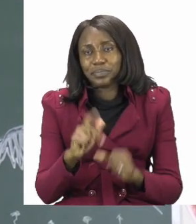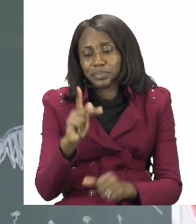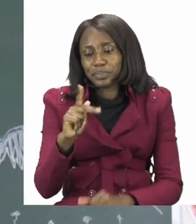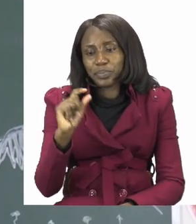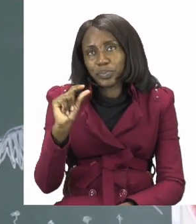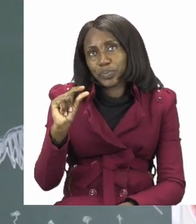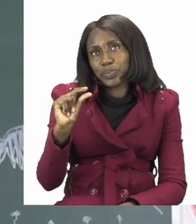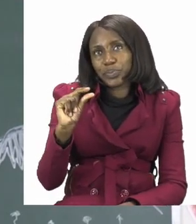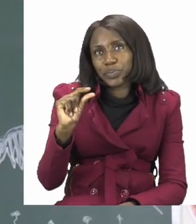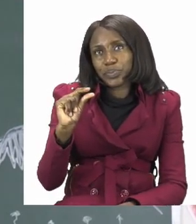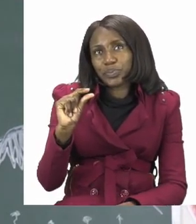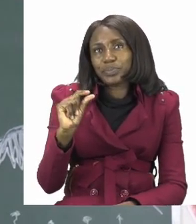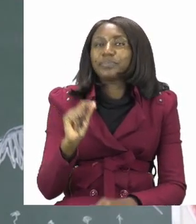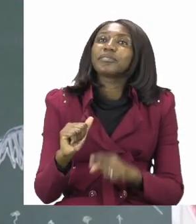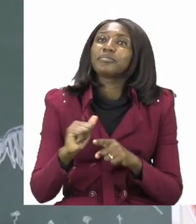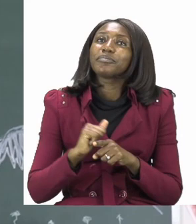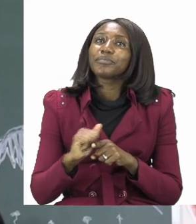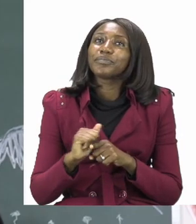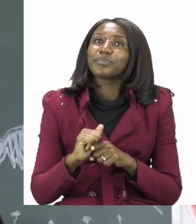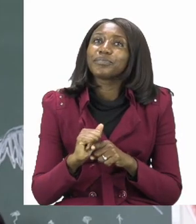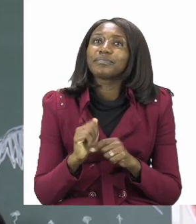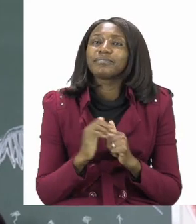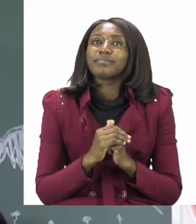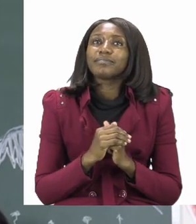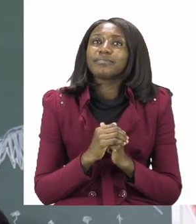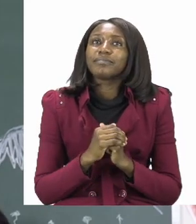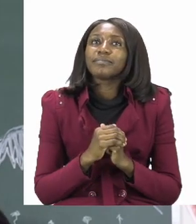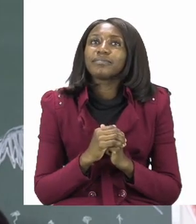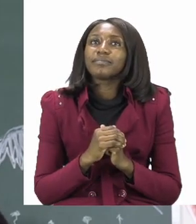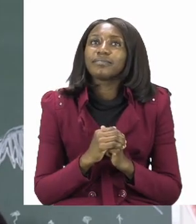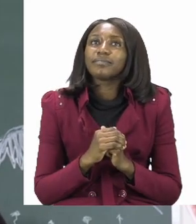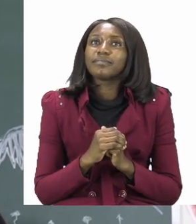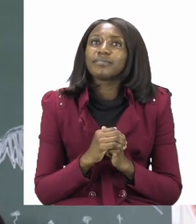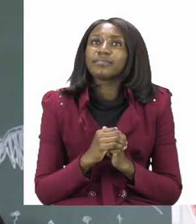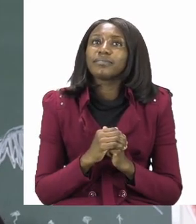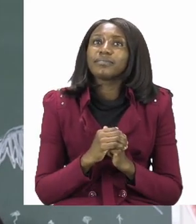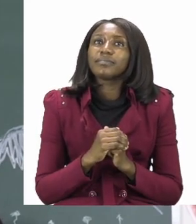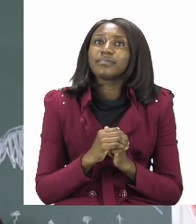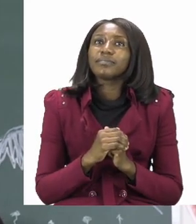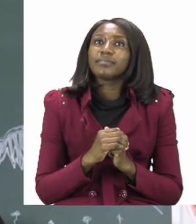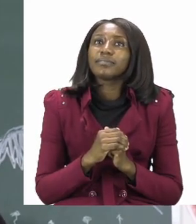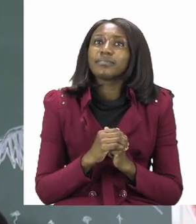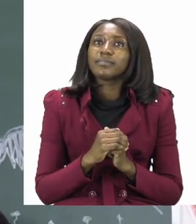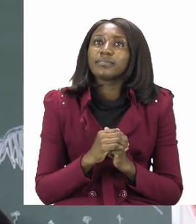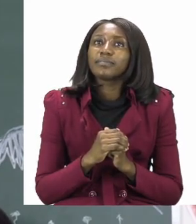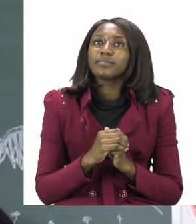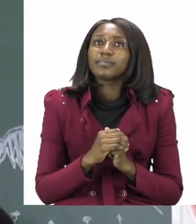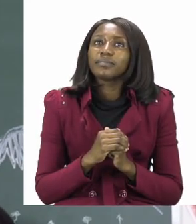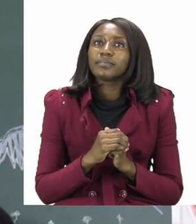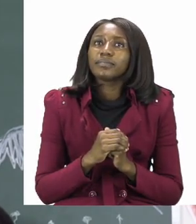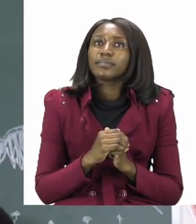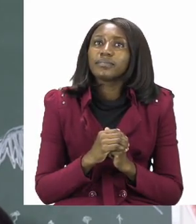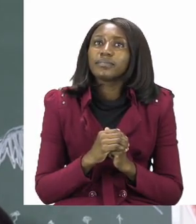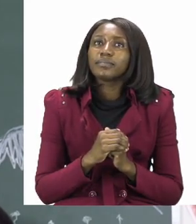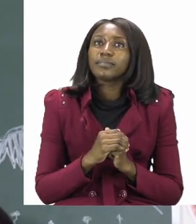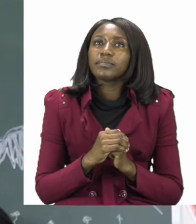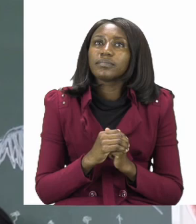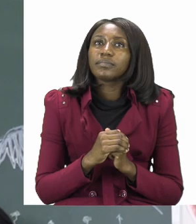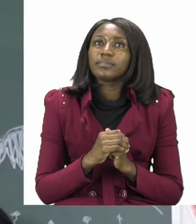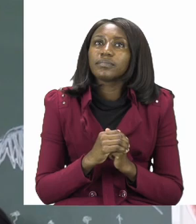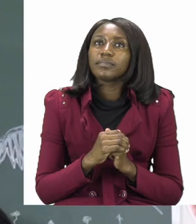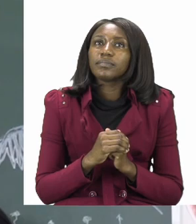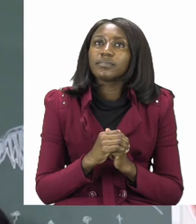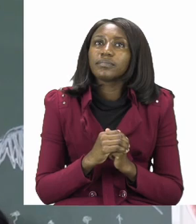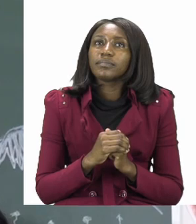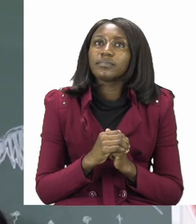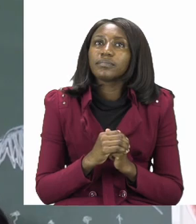do the small letter. Now the small letter also starts on top. So we go down to